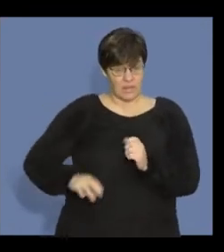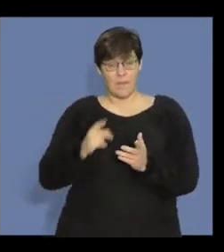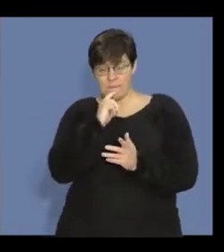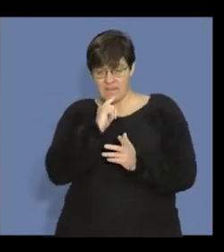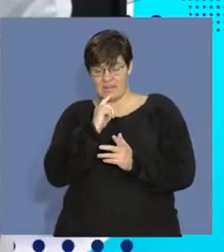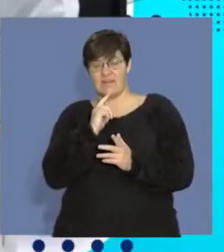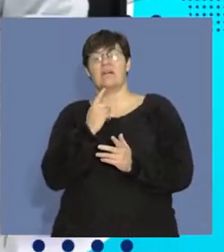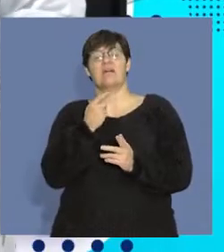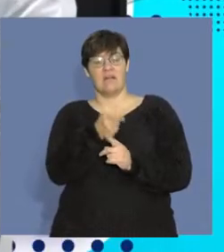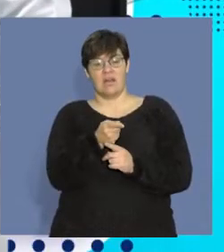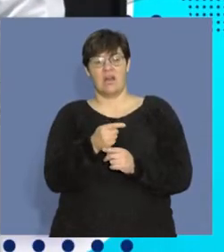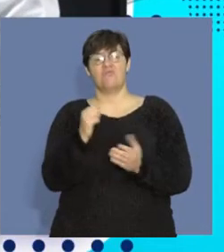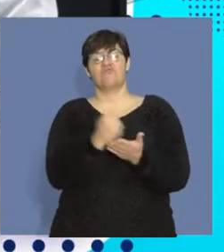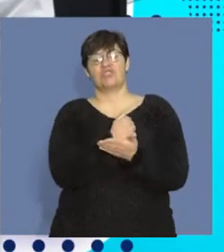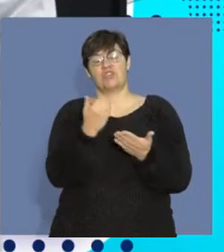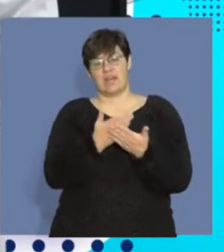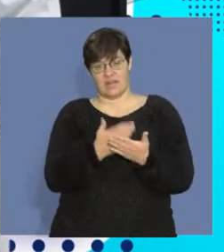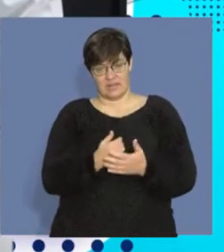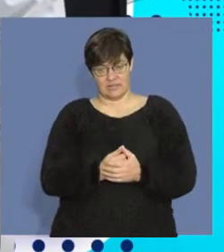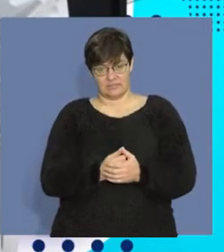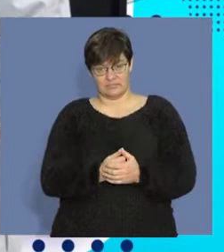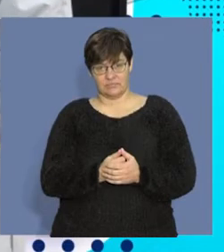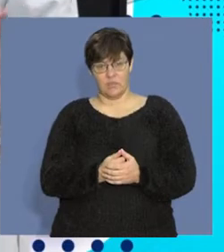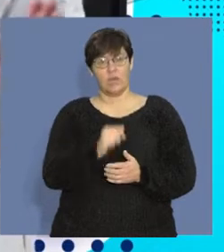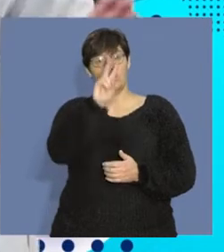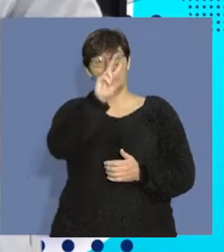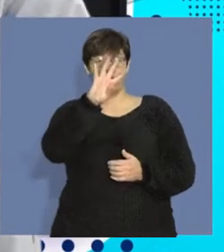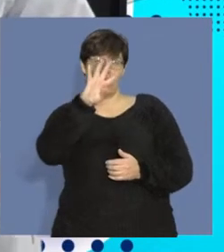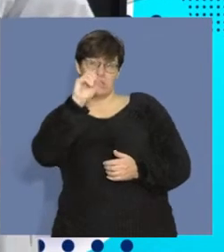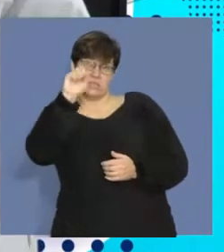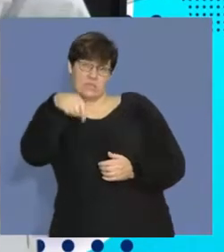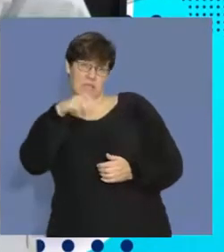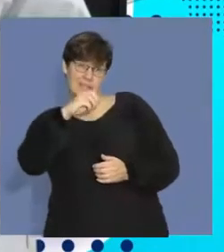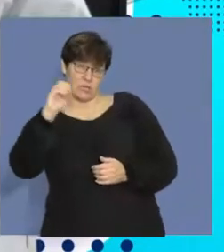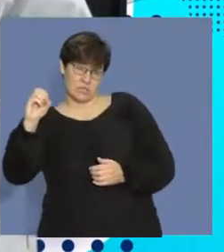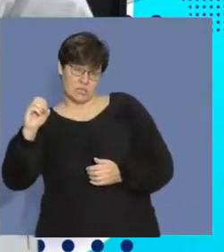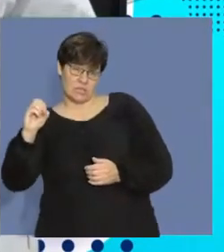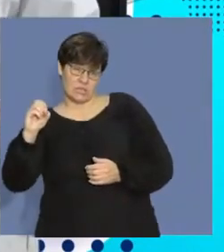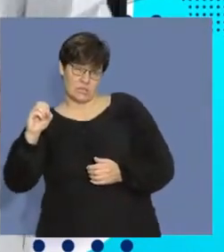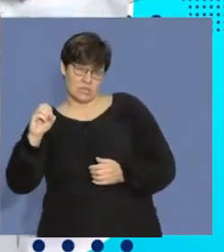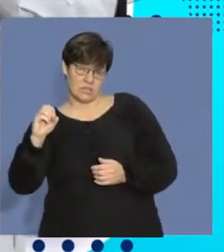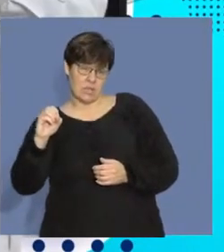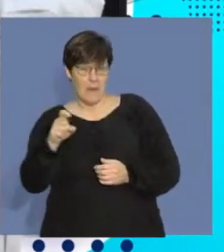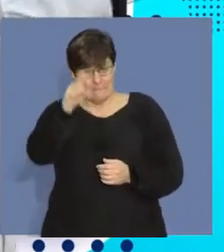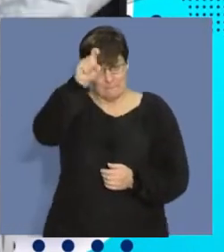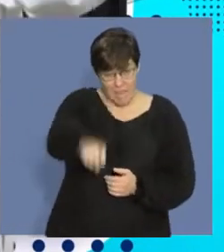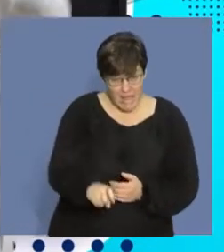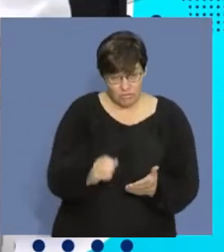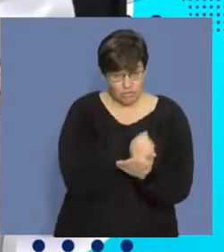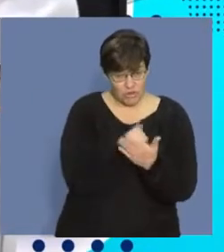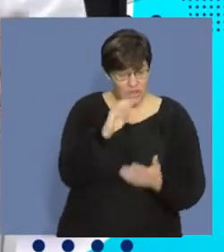again because the business who had a turnover of 240 000 rent it's not